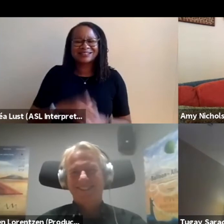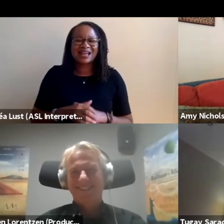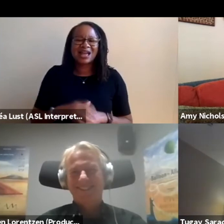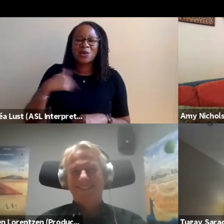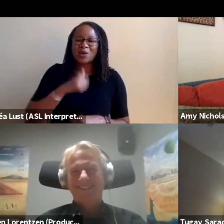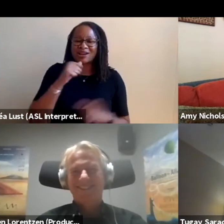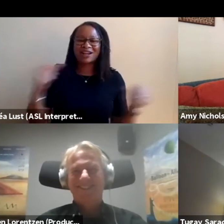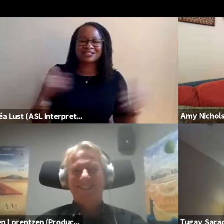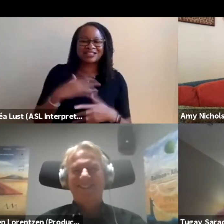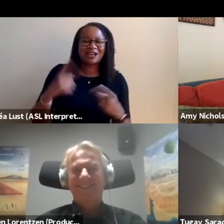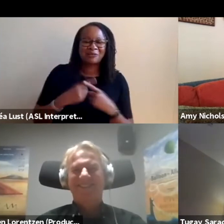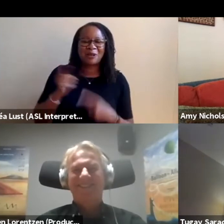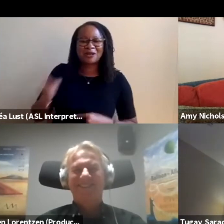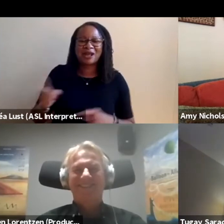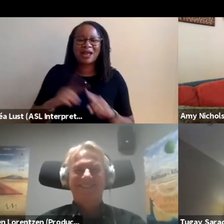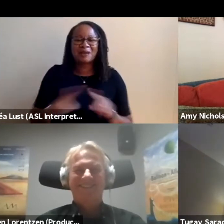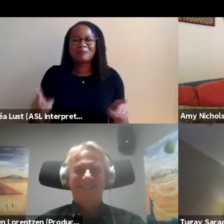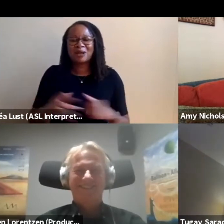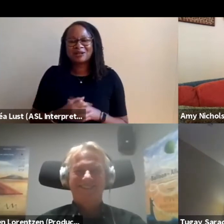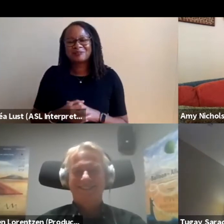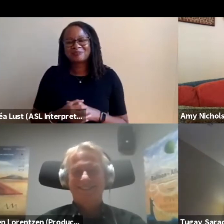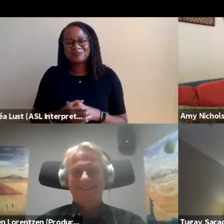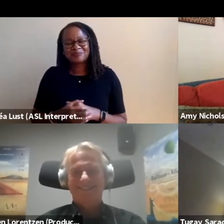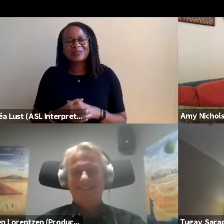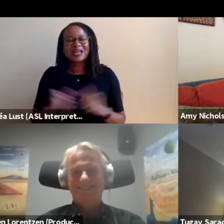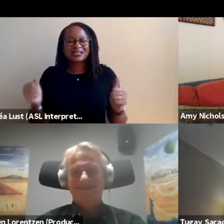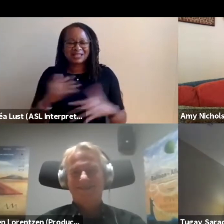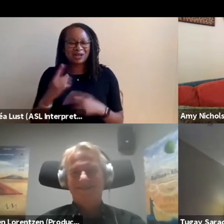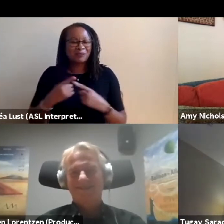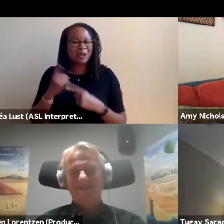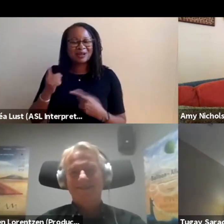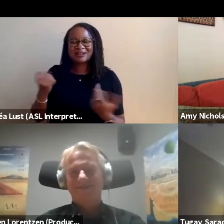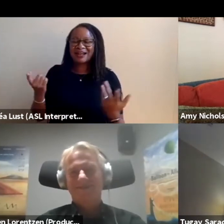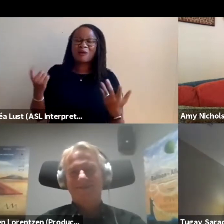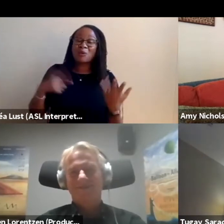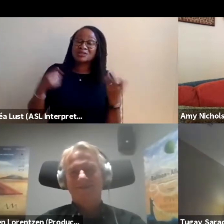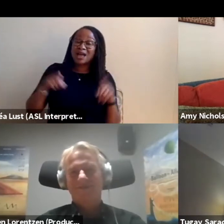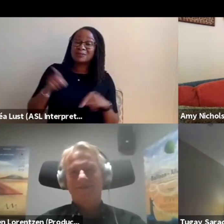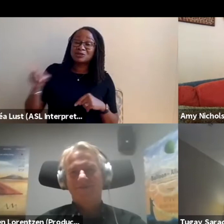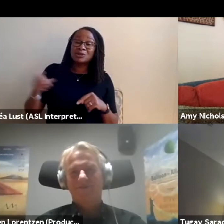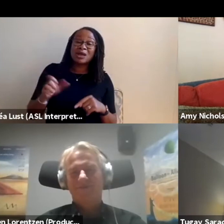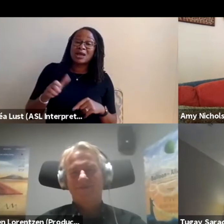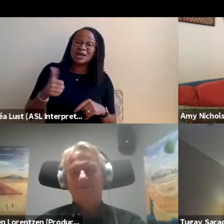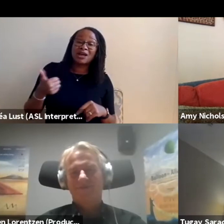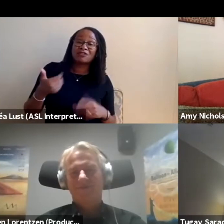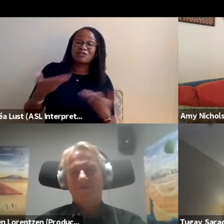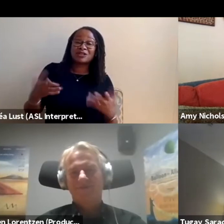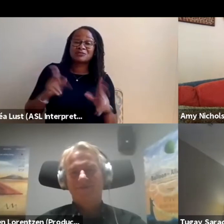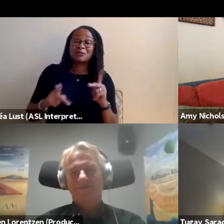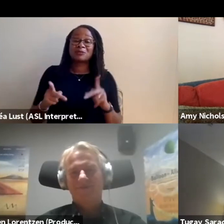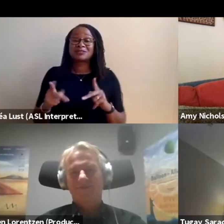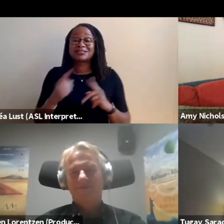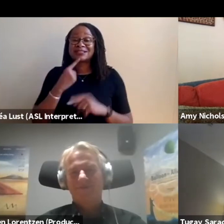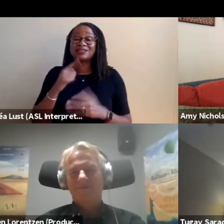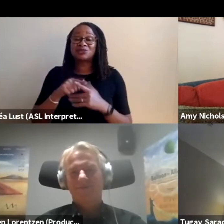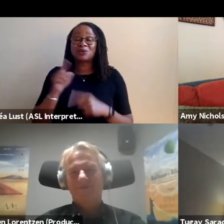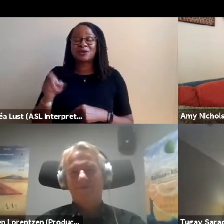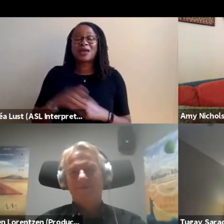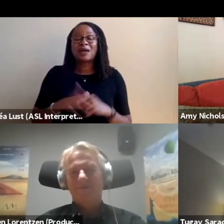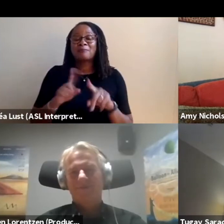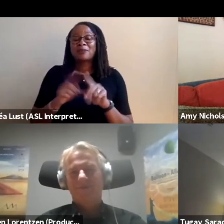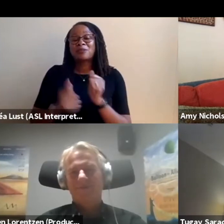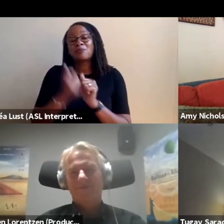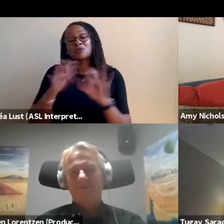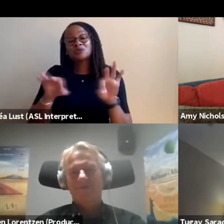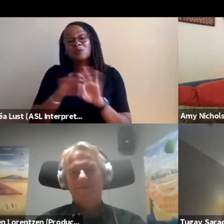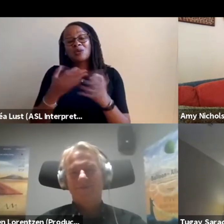scared about him, and we are scared about him, and the other way around. But the very most important thing is